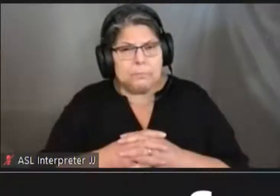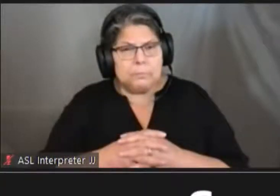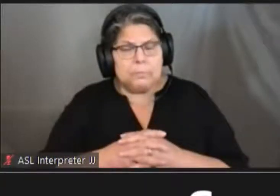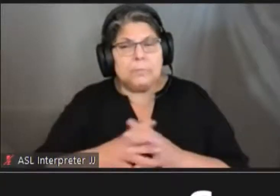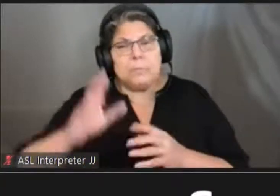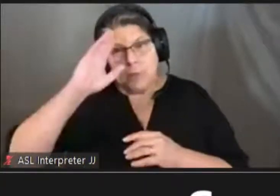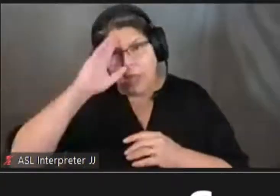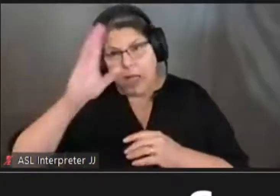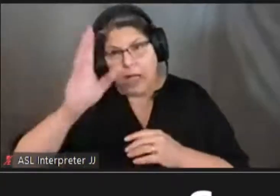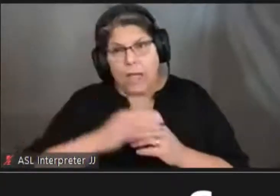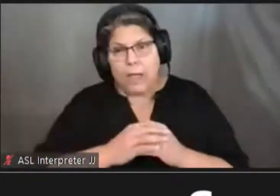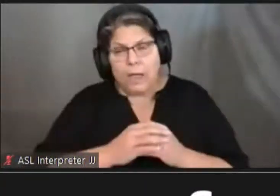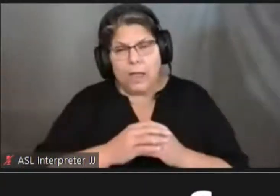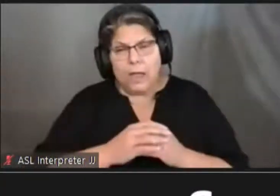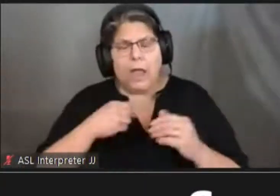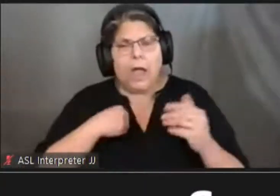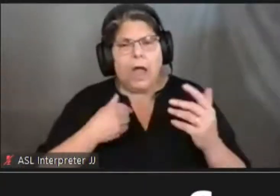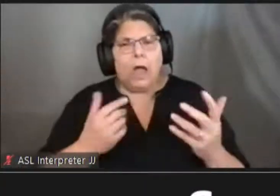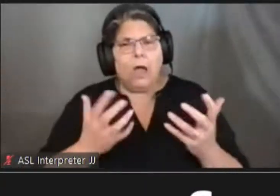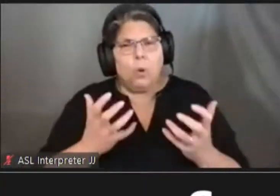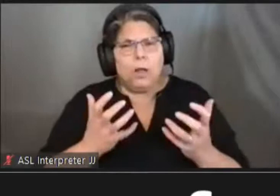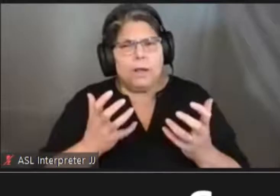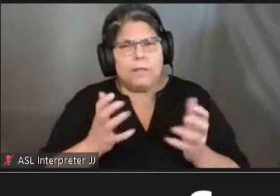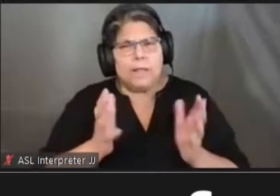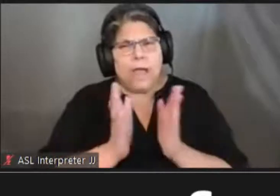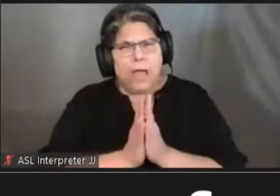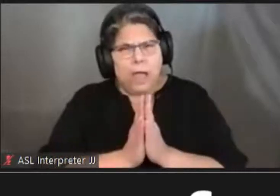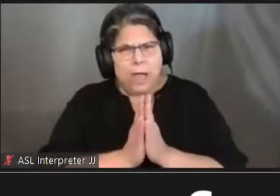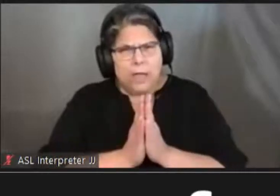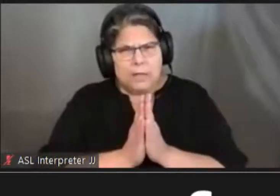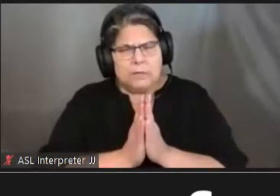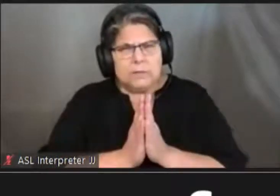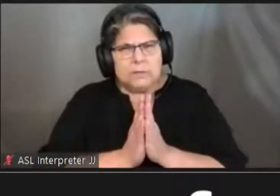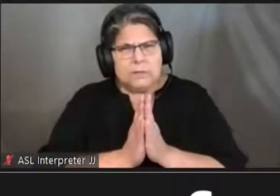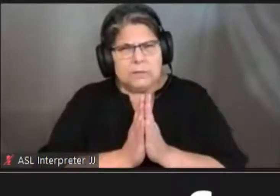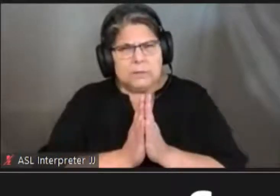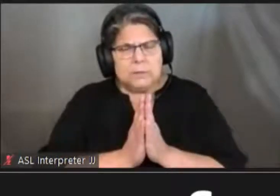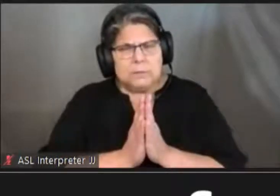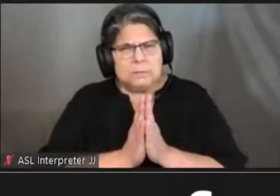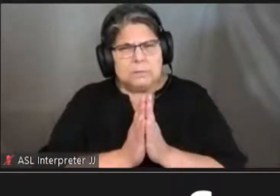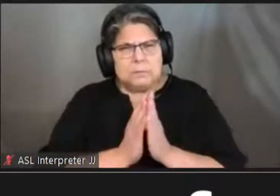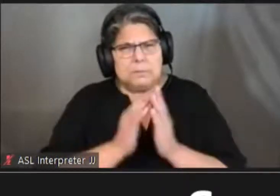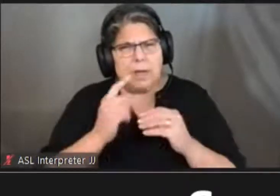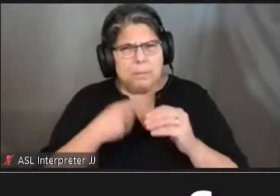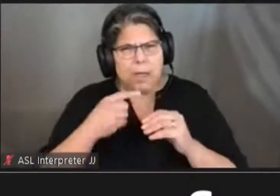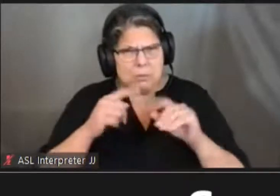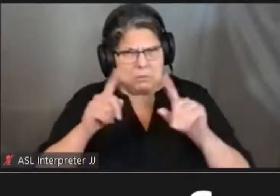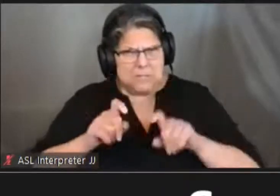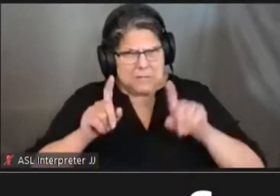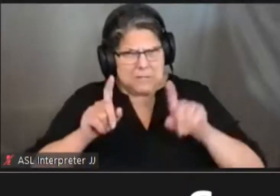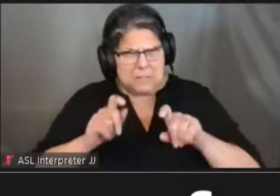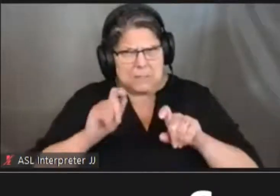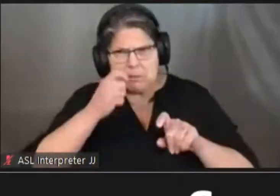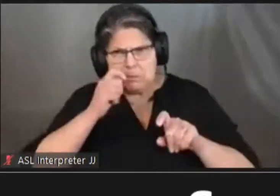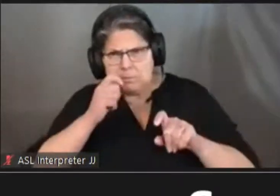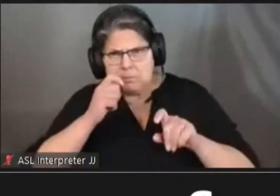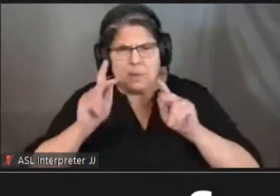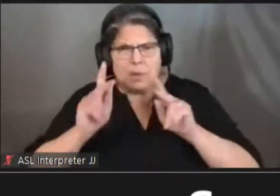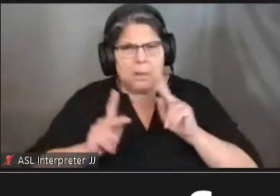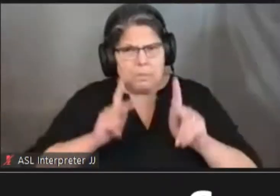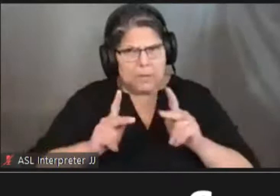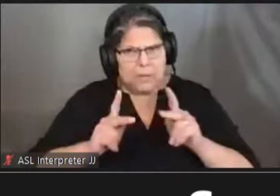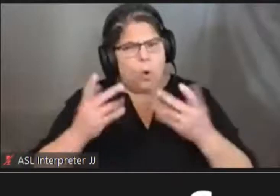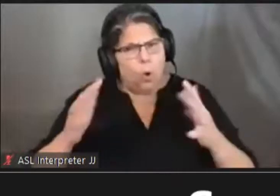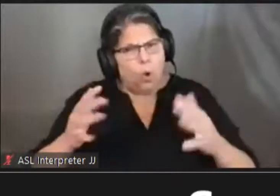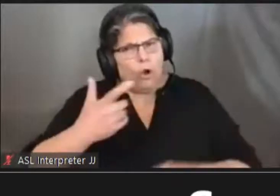Hi, I wanted to ask a question about testing people who've been